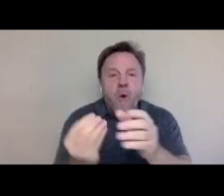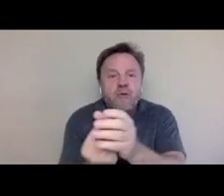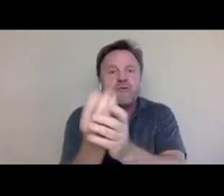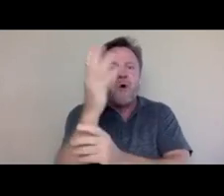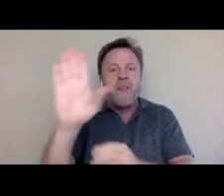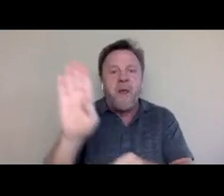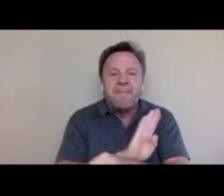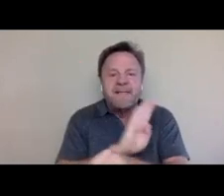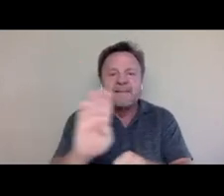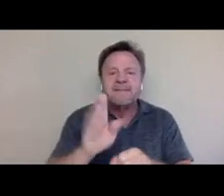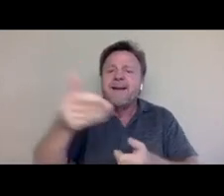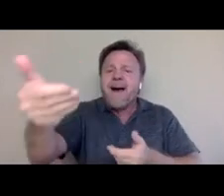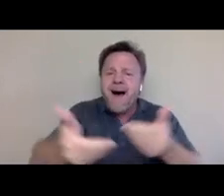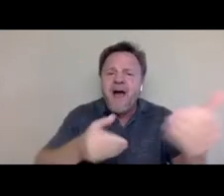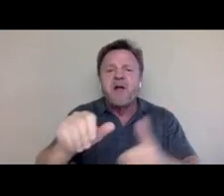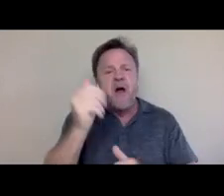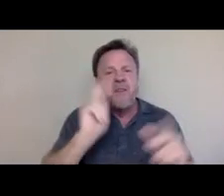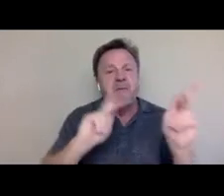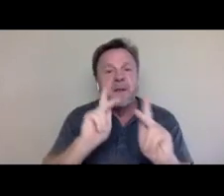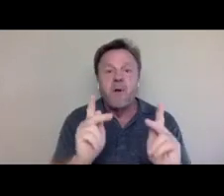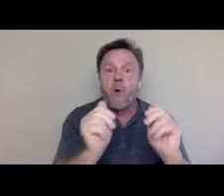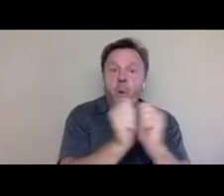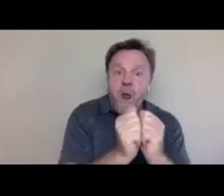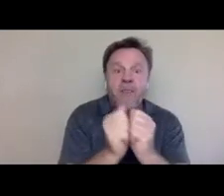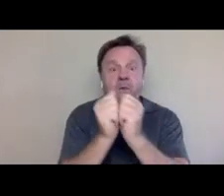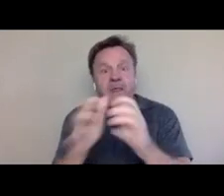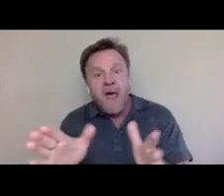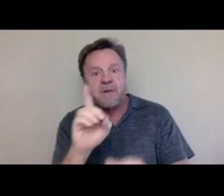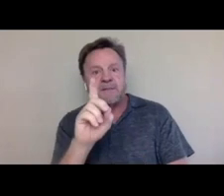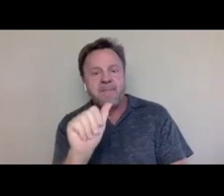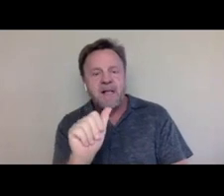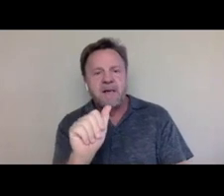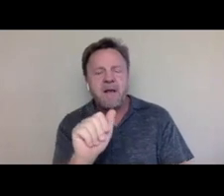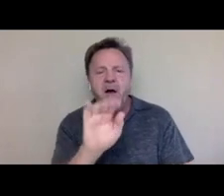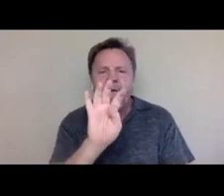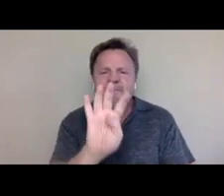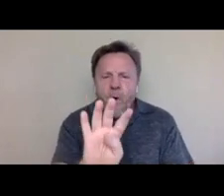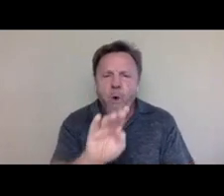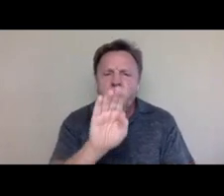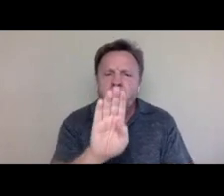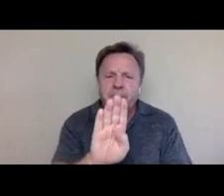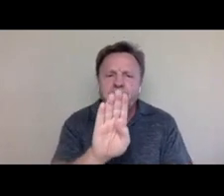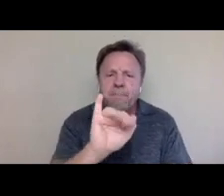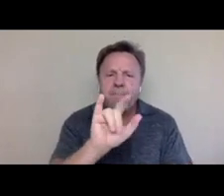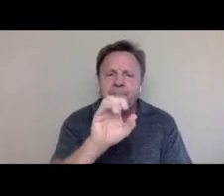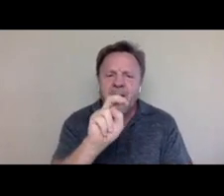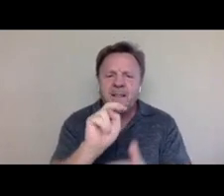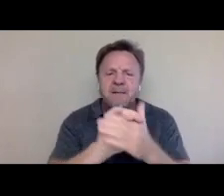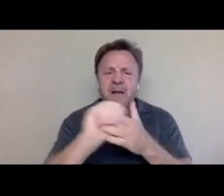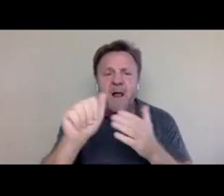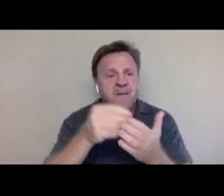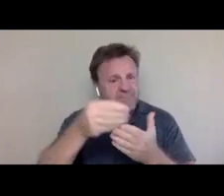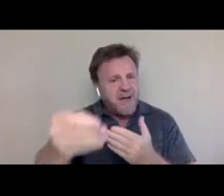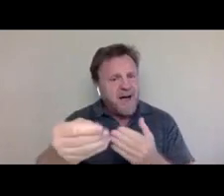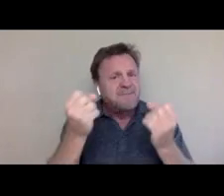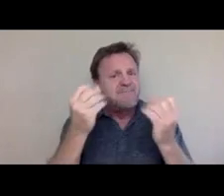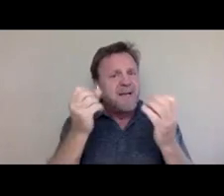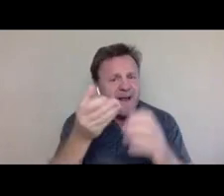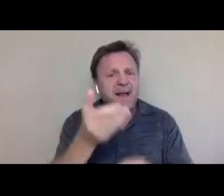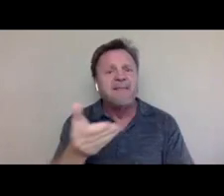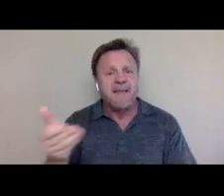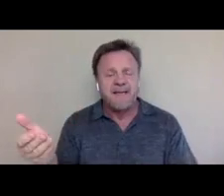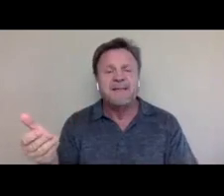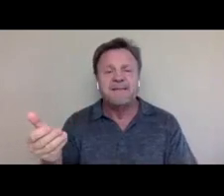and hire other people with and without disabilities? $4 billion buys a lot of things.